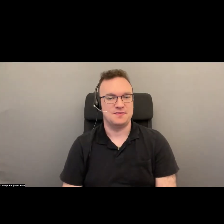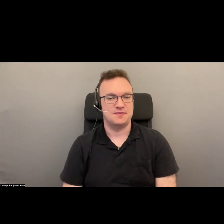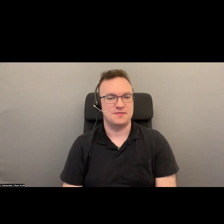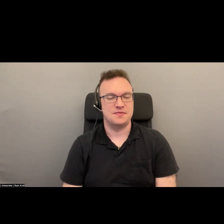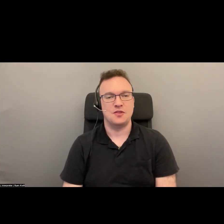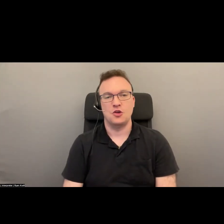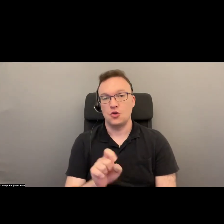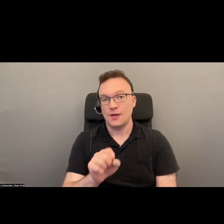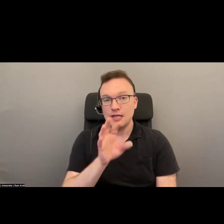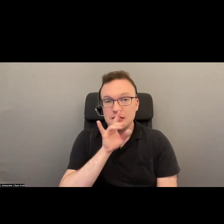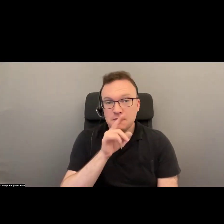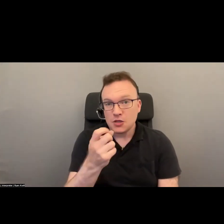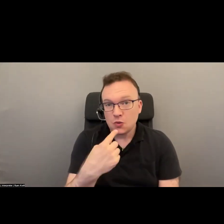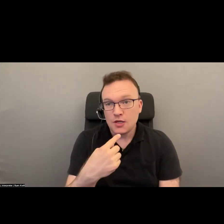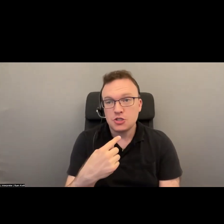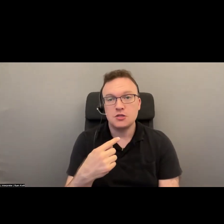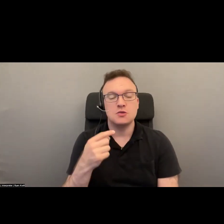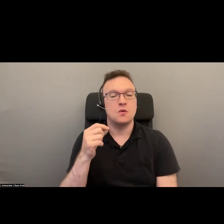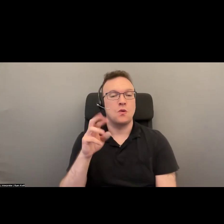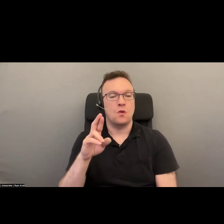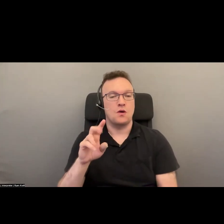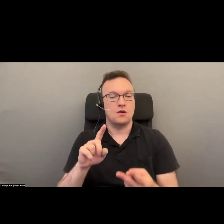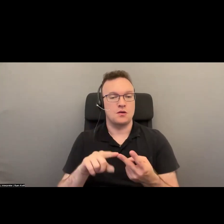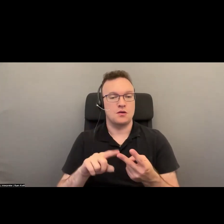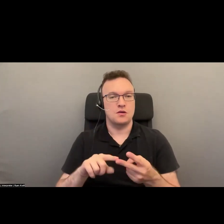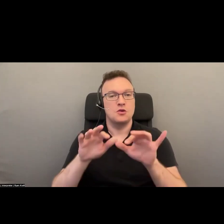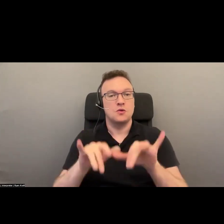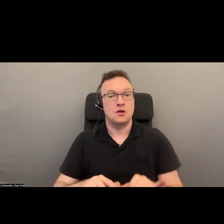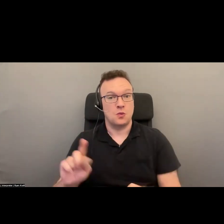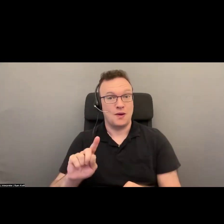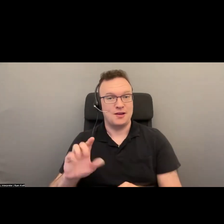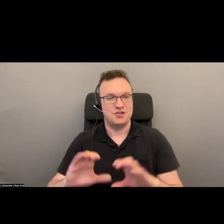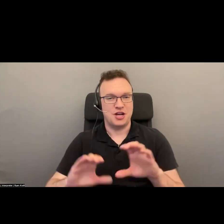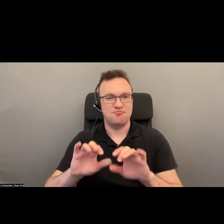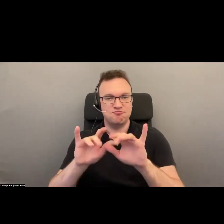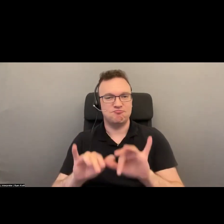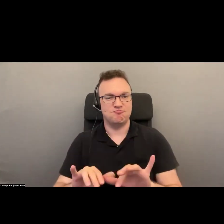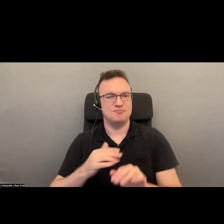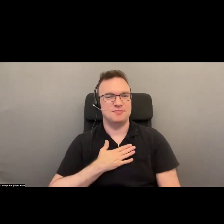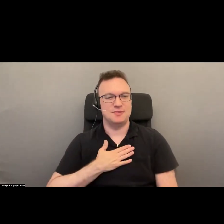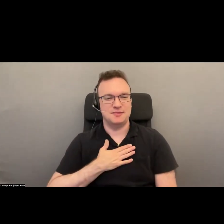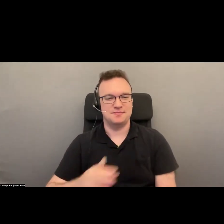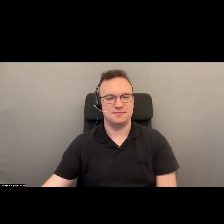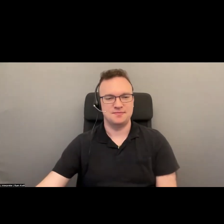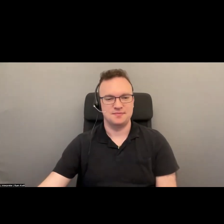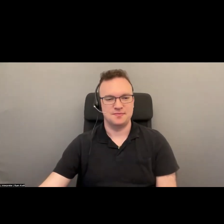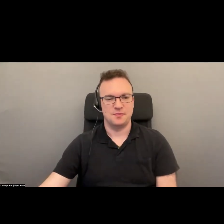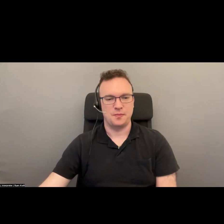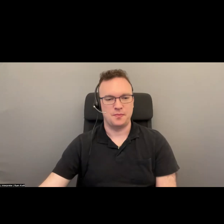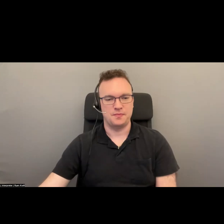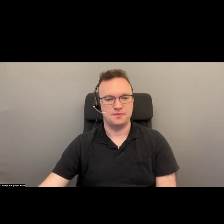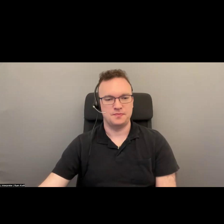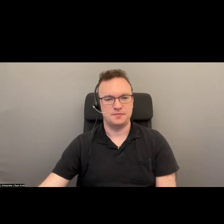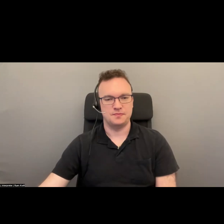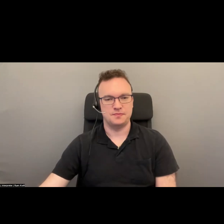voice them or write them in the chat.